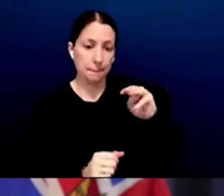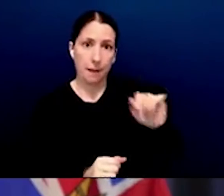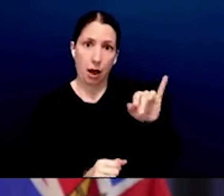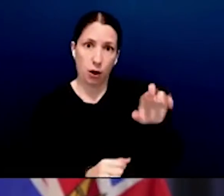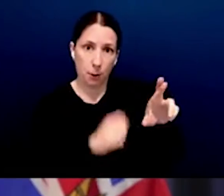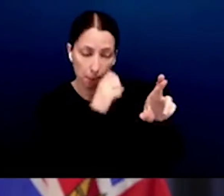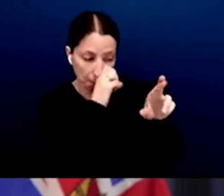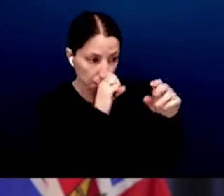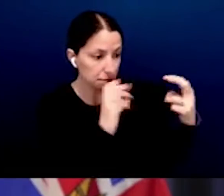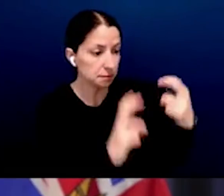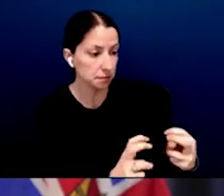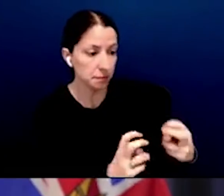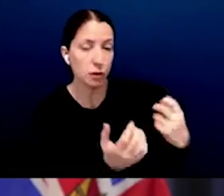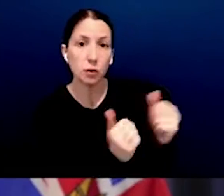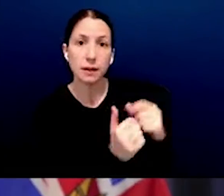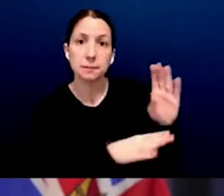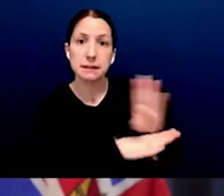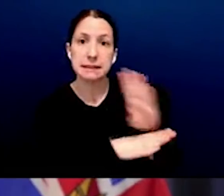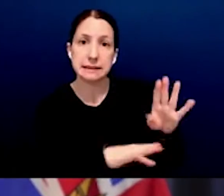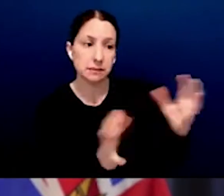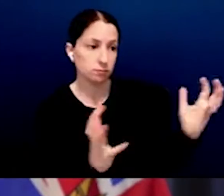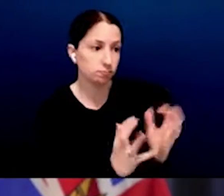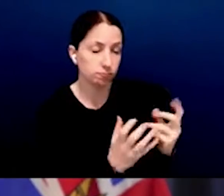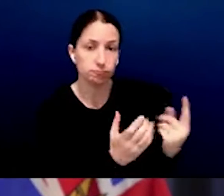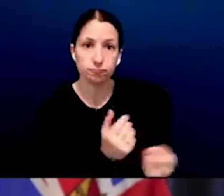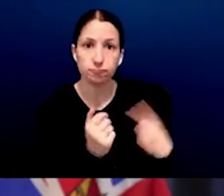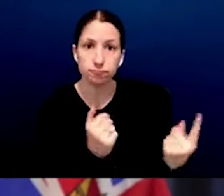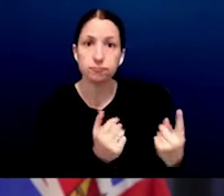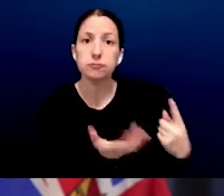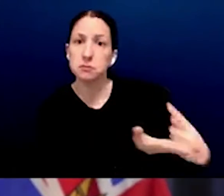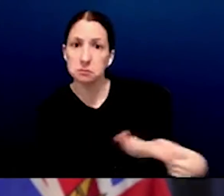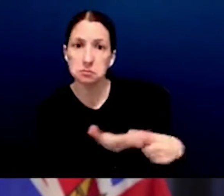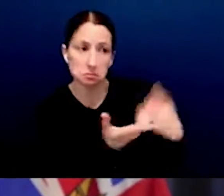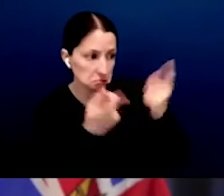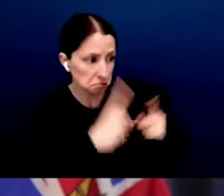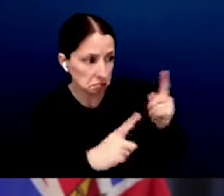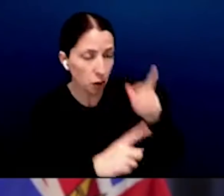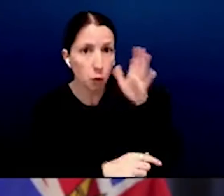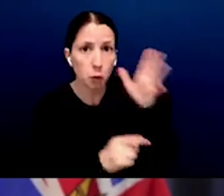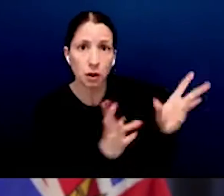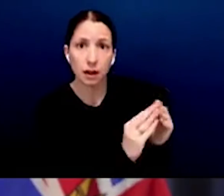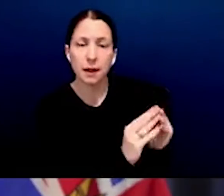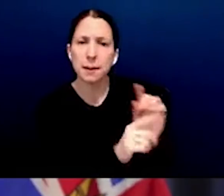with a business roundtable. All of those plans were being made. And then the